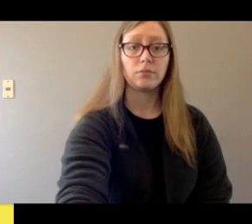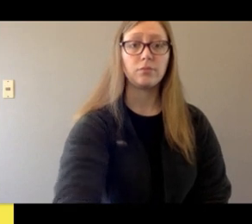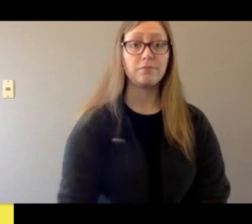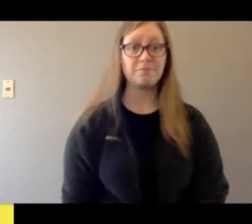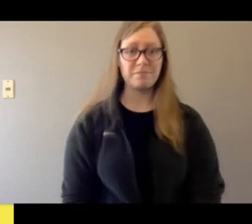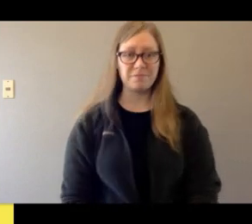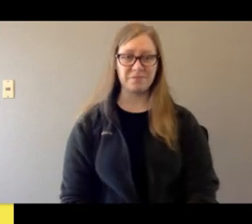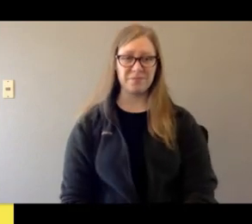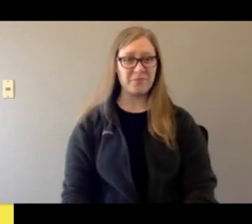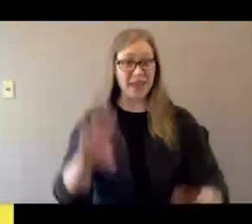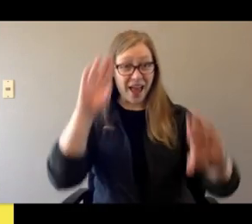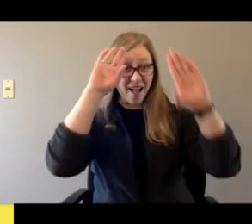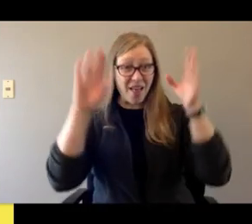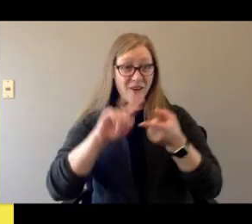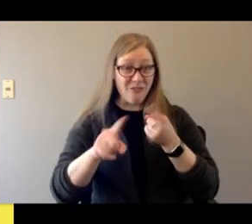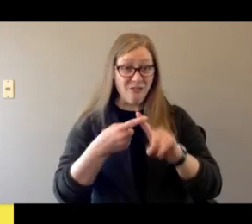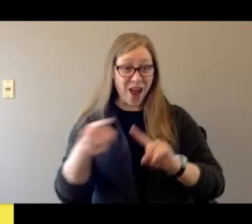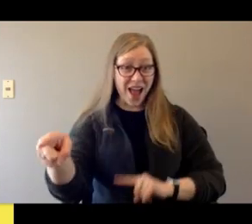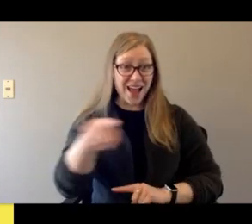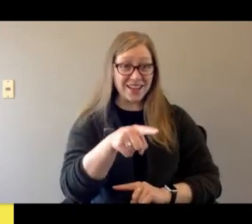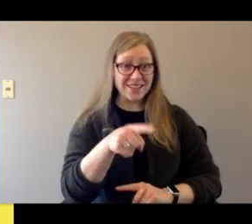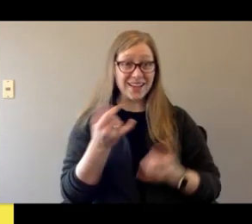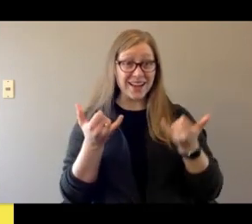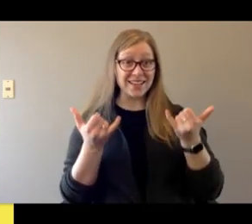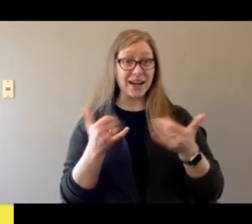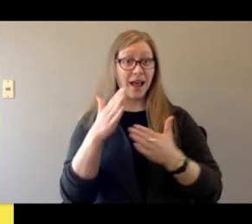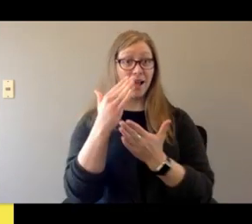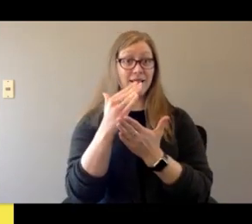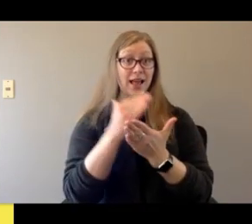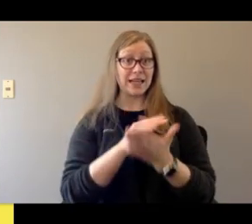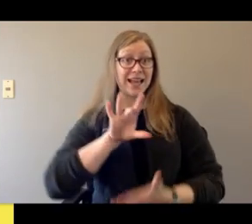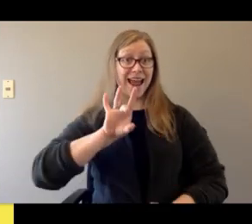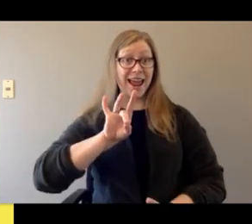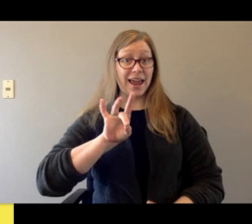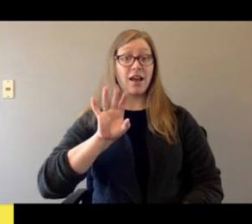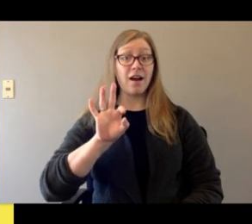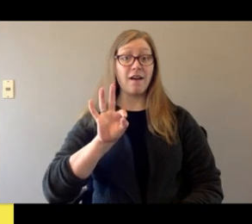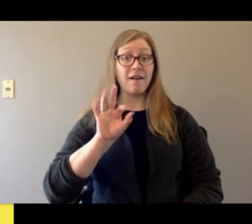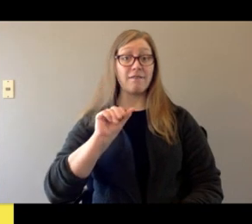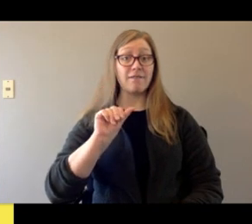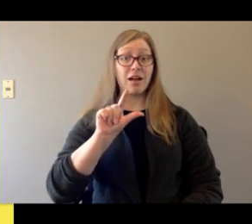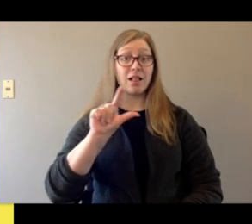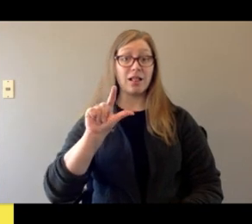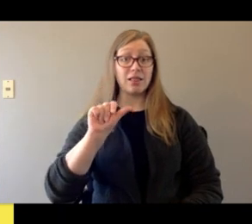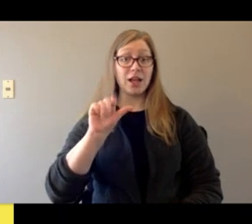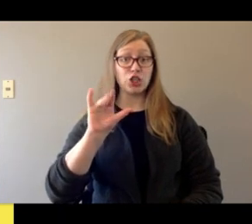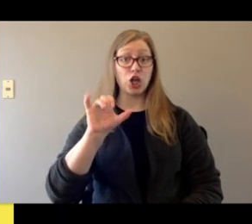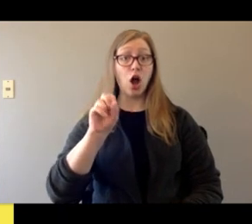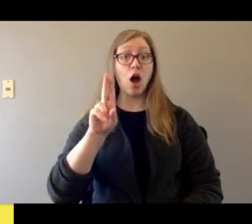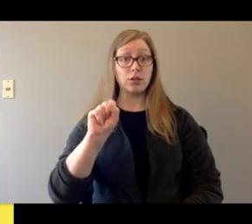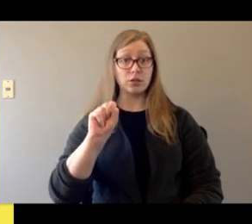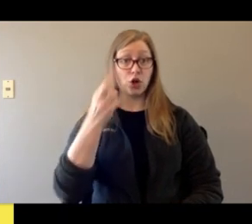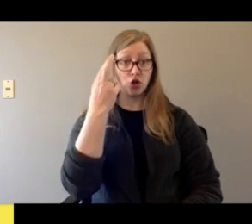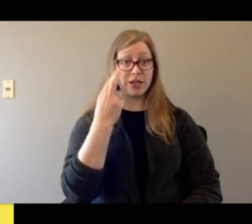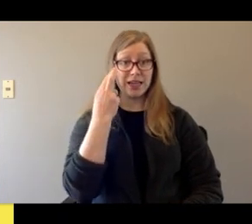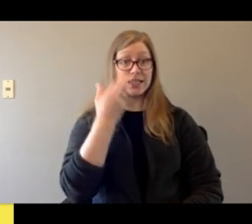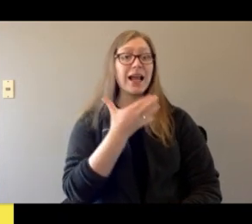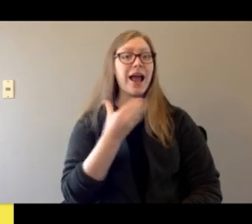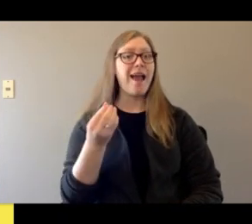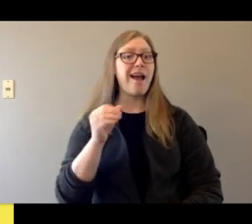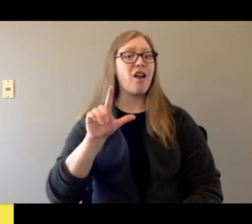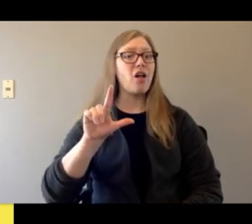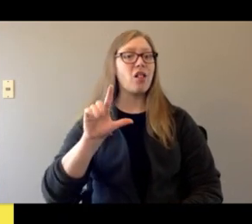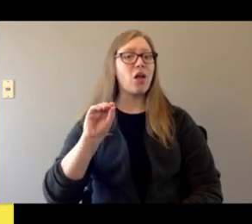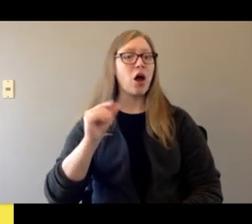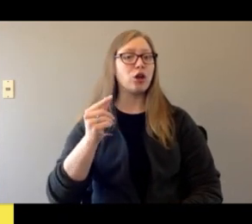Hello, friends. Today is Lesson 8, Fallacious Reasoning and Logical Fallacies. Now, over the previous